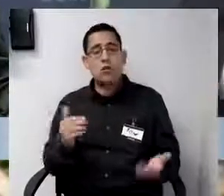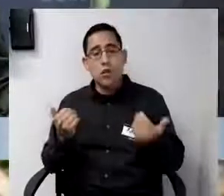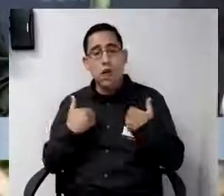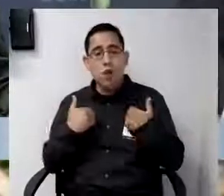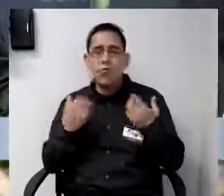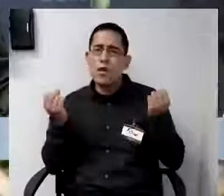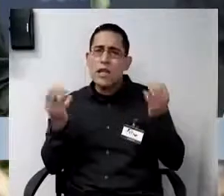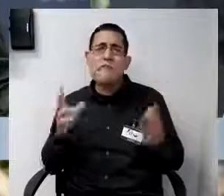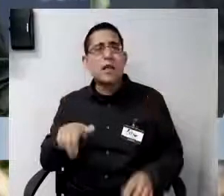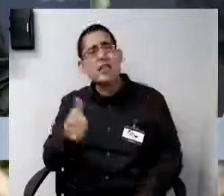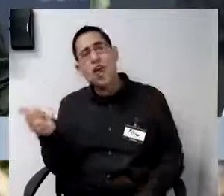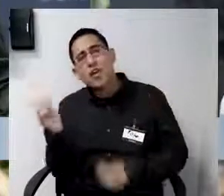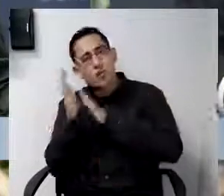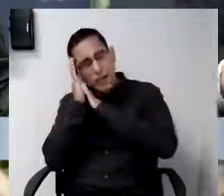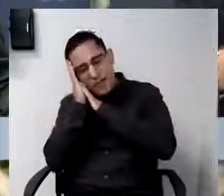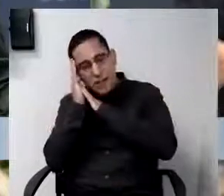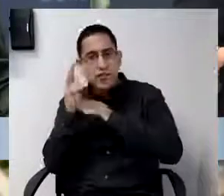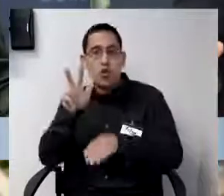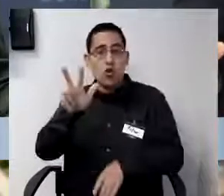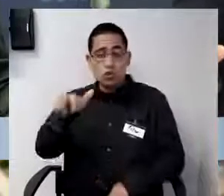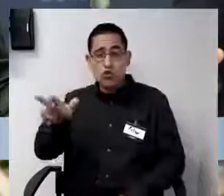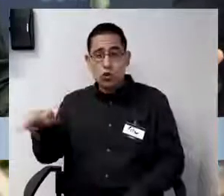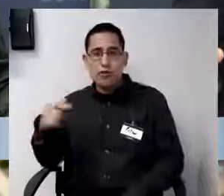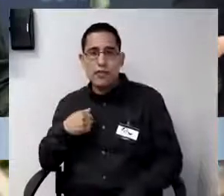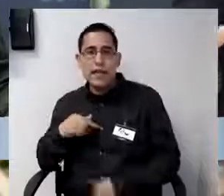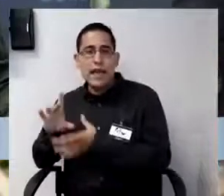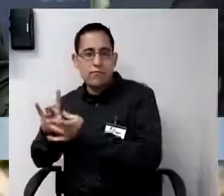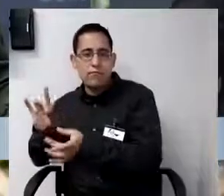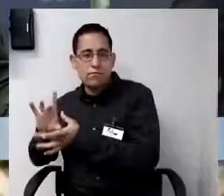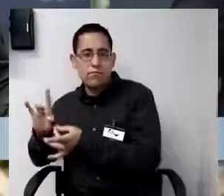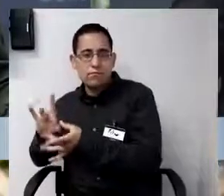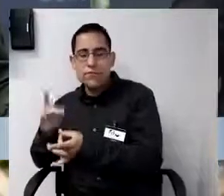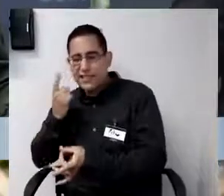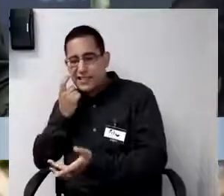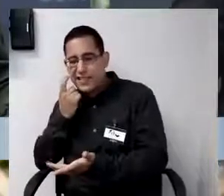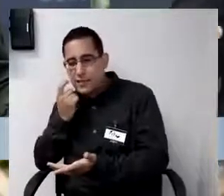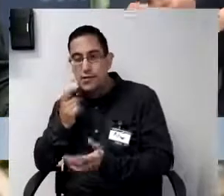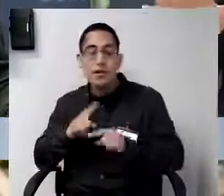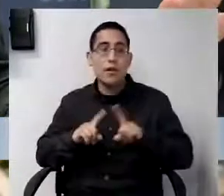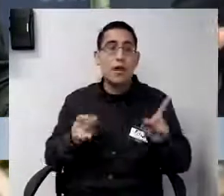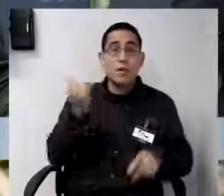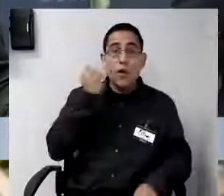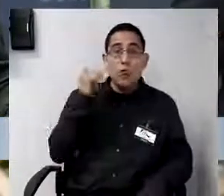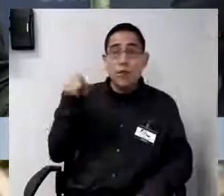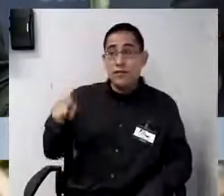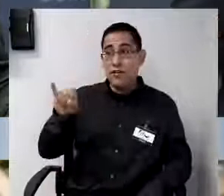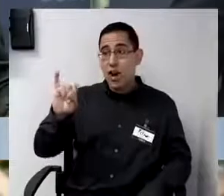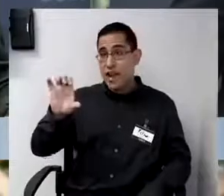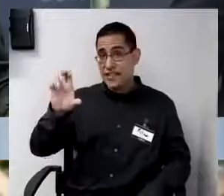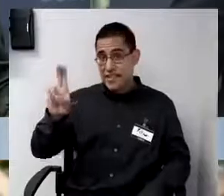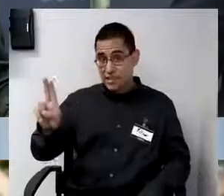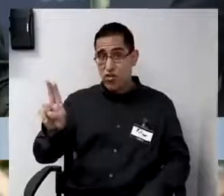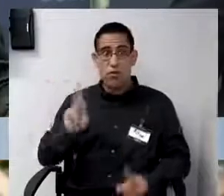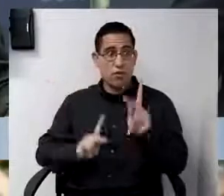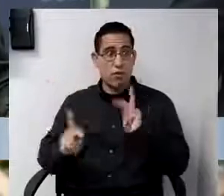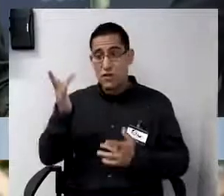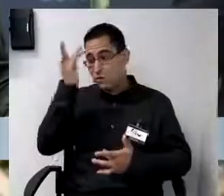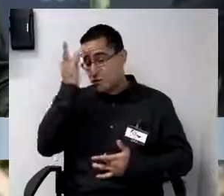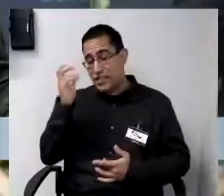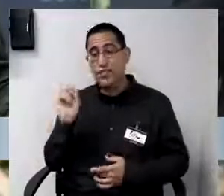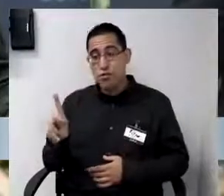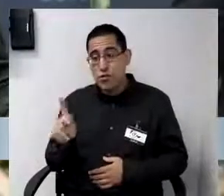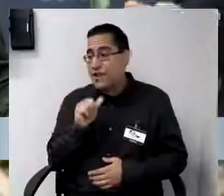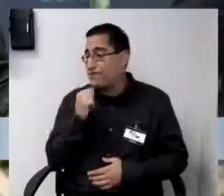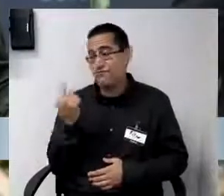the 33 I just mentioned. But let's say I double up those 3 rooms in the ICU. I double up those 11 rooms in the